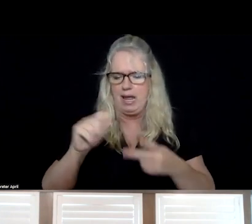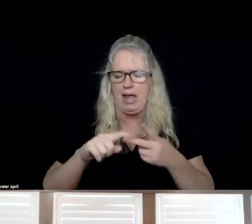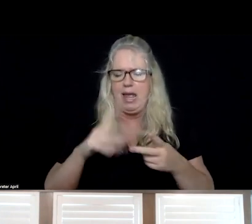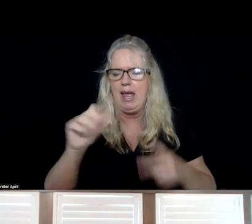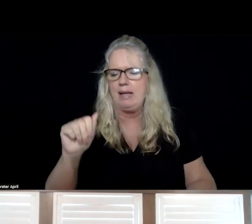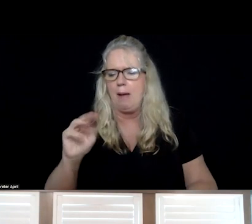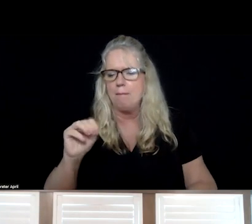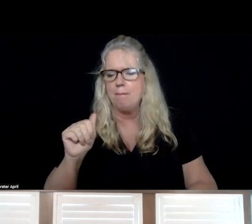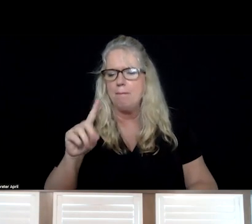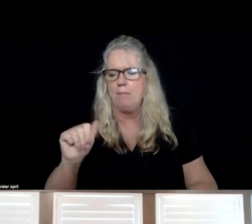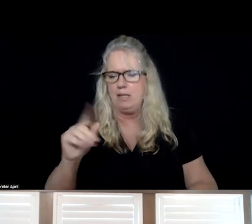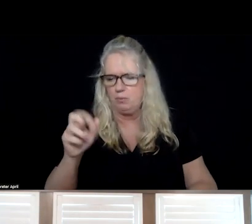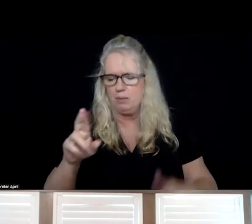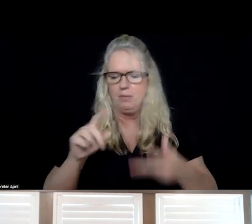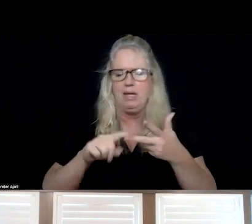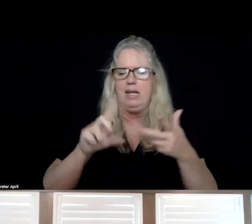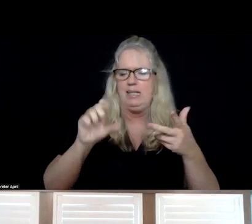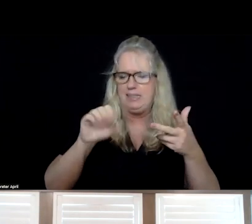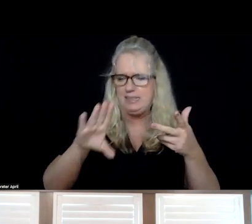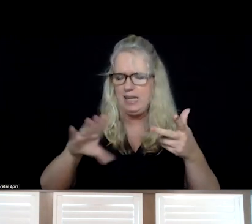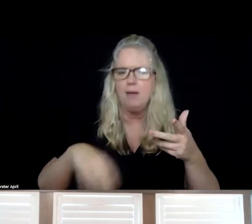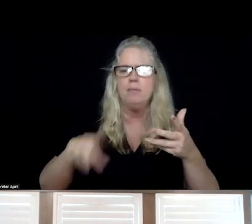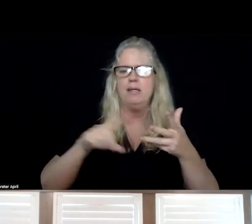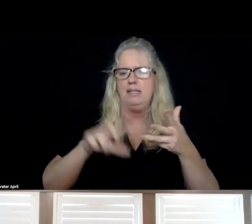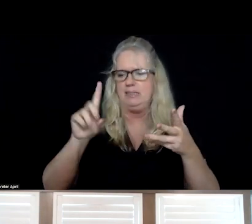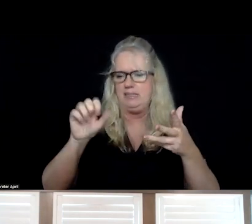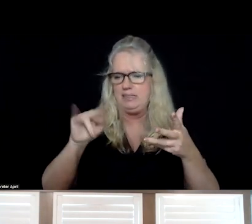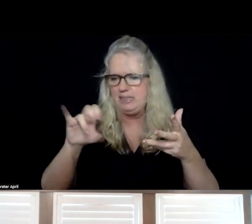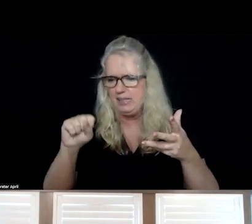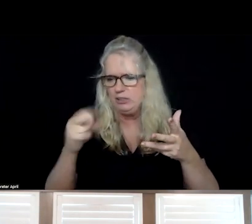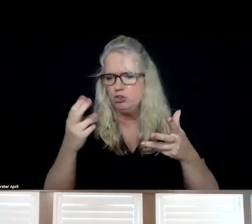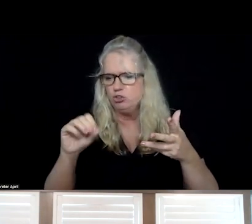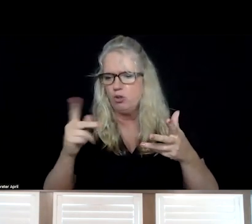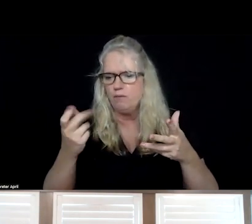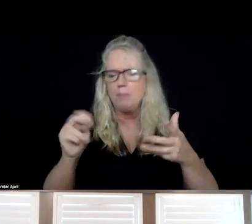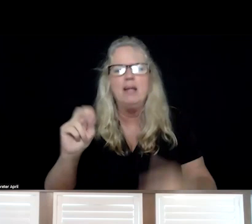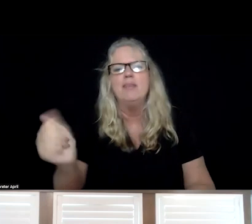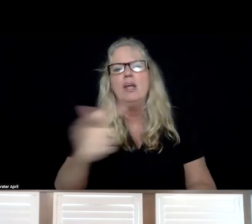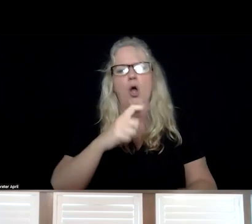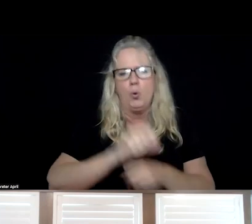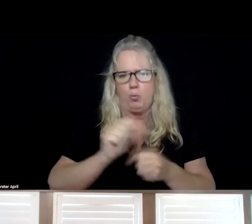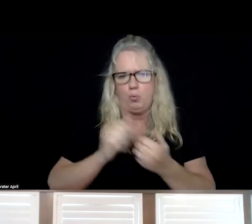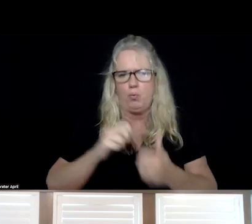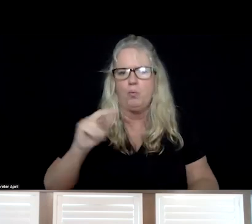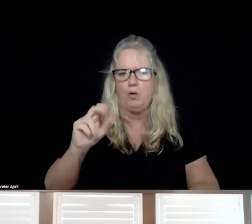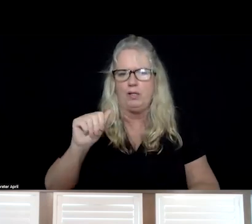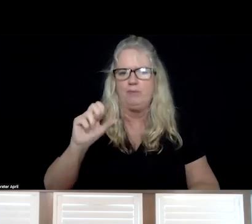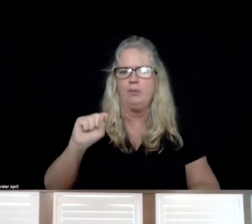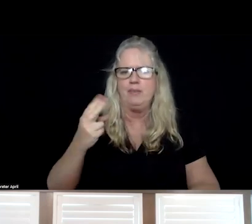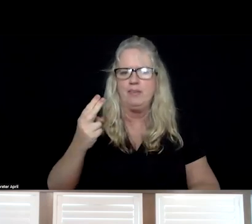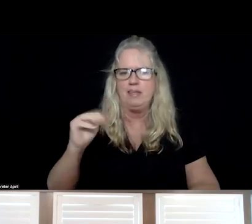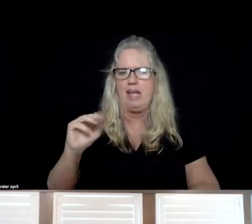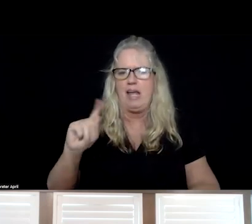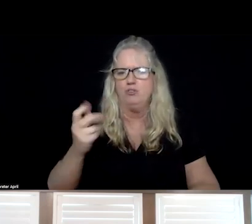Vibrant, and Deb Pinels and the amazing Jenna Schofield, who are with NASHBID and coordinated everything that's related